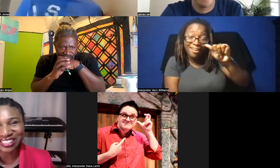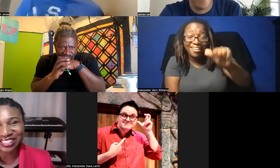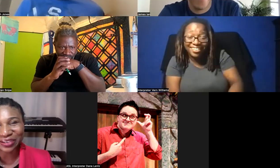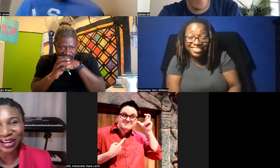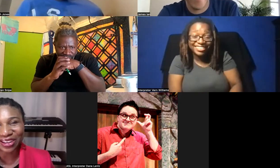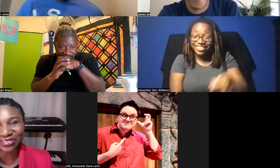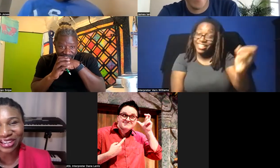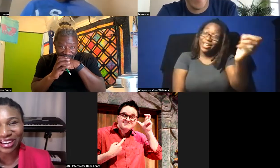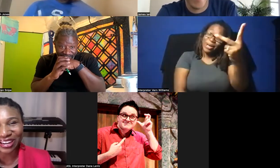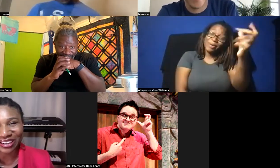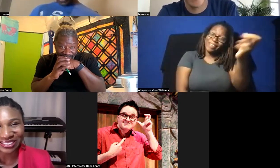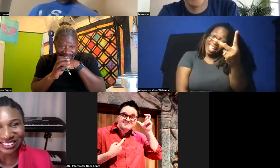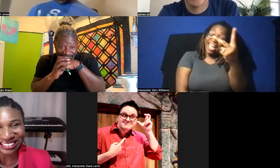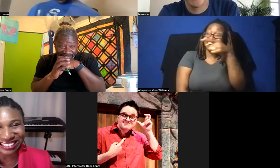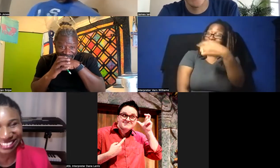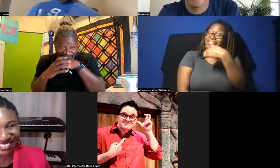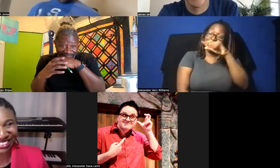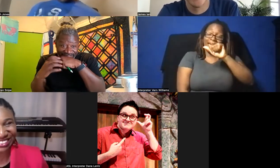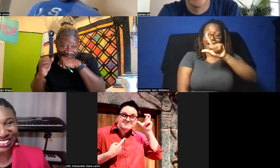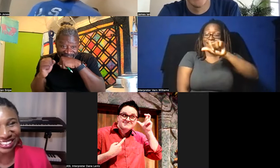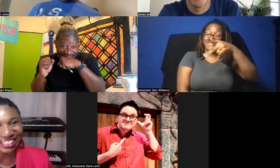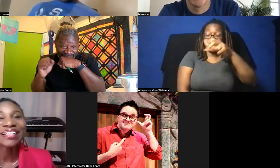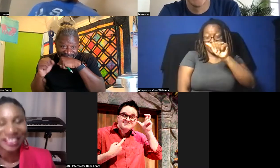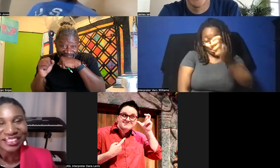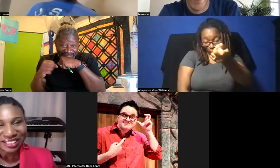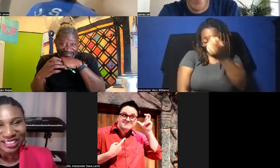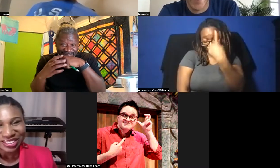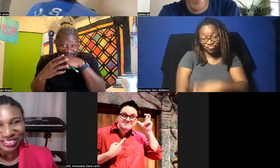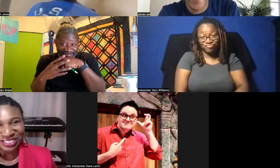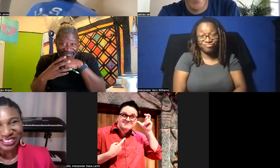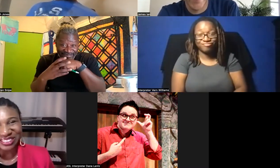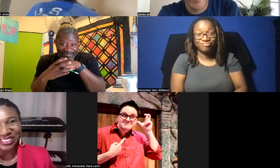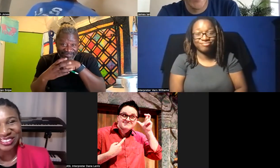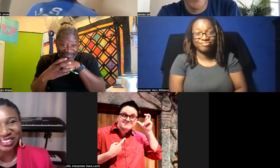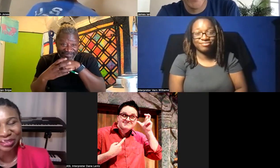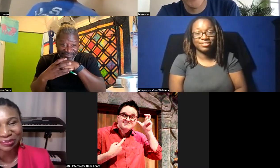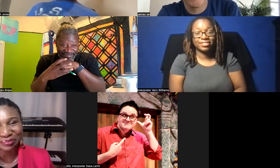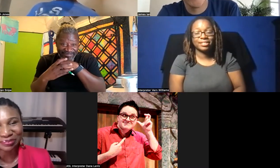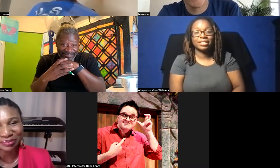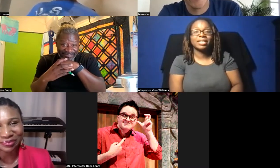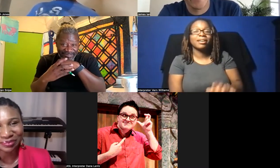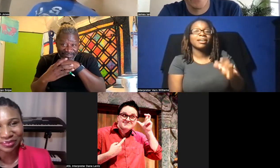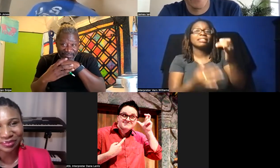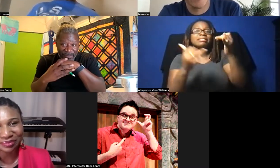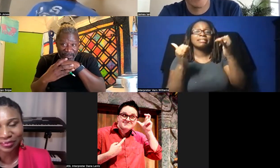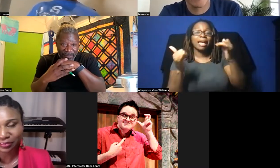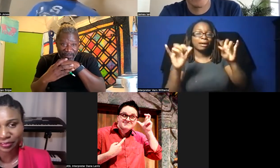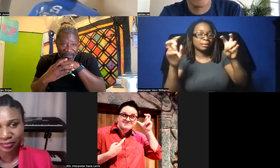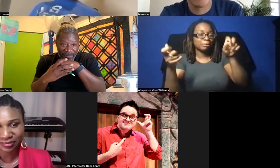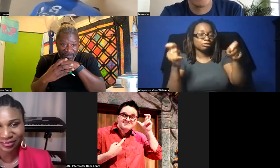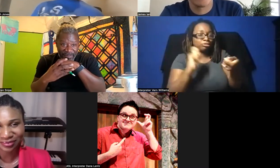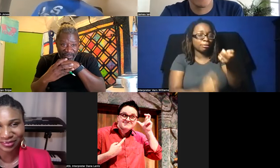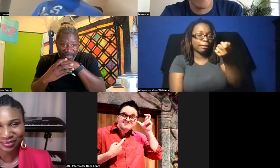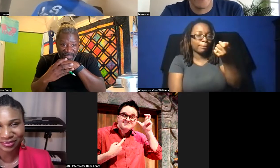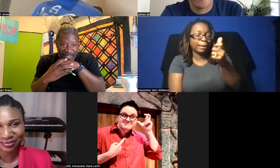Okay, she said we the alpha. Got it. Everything. That's what she said. I'm going to shift us for a moment, and not really,